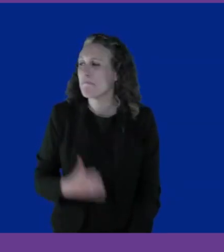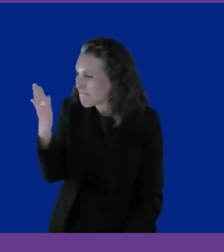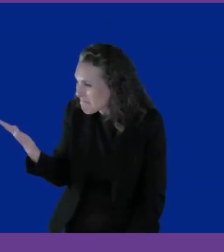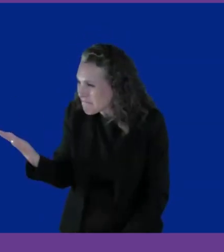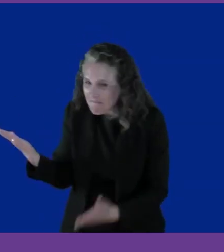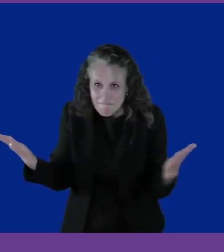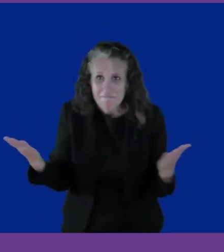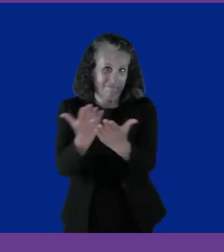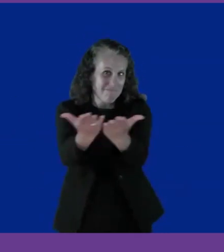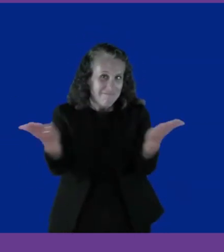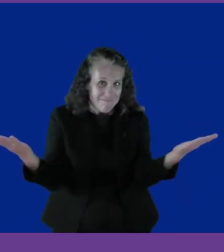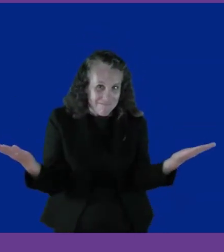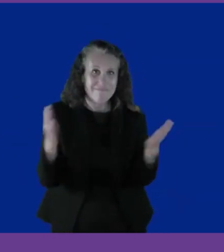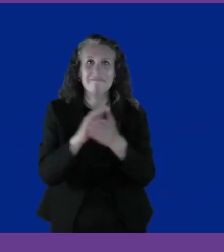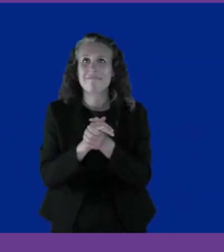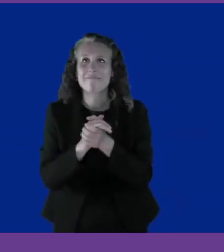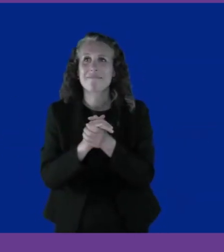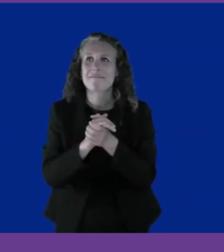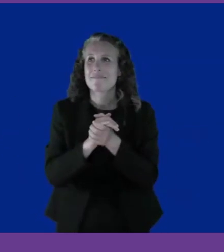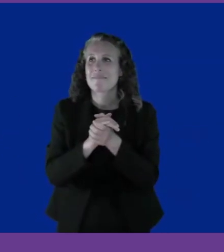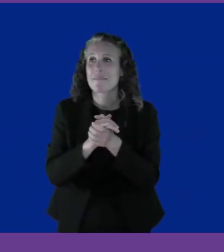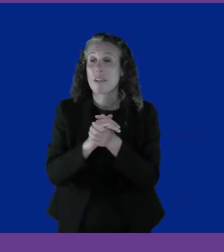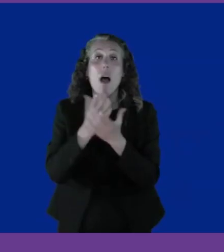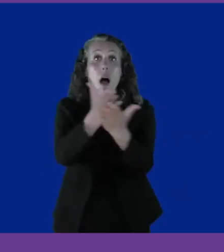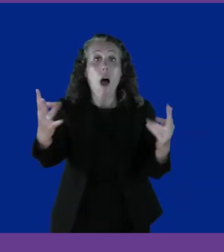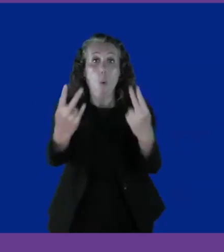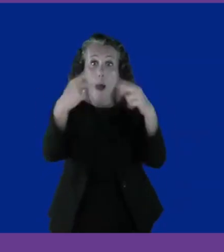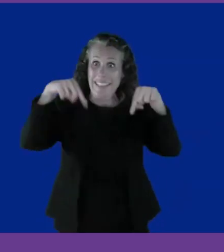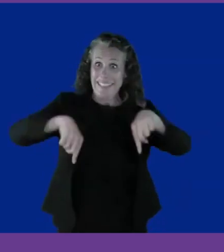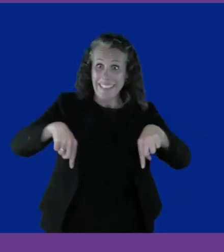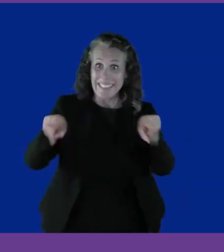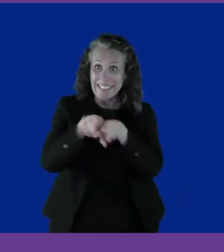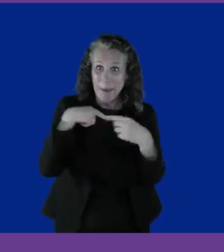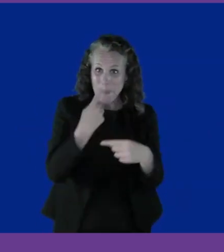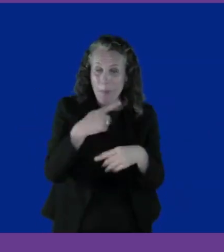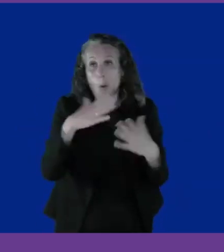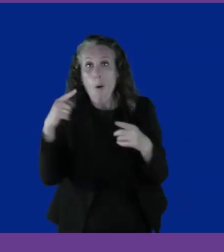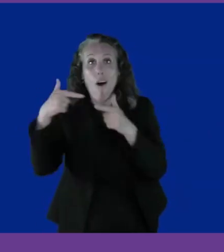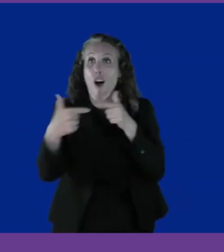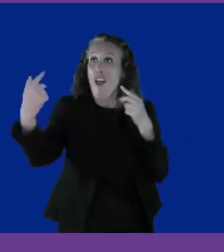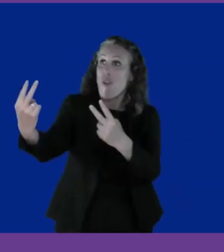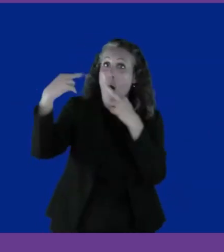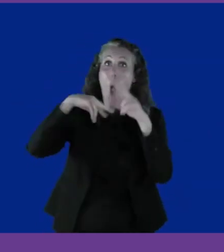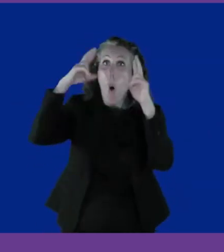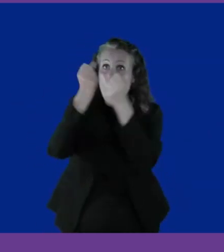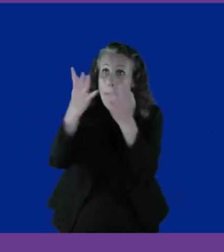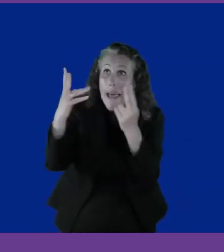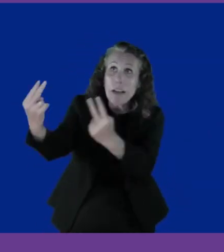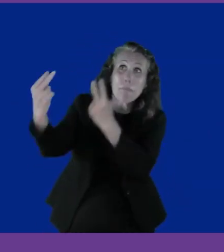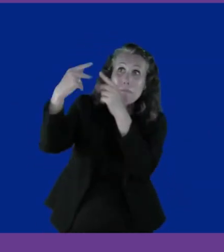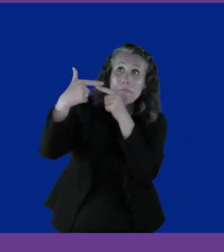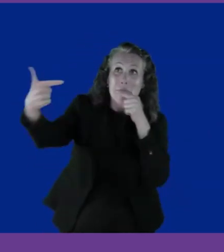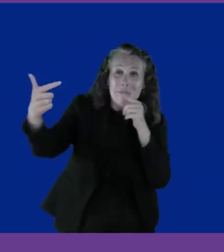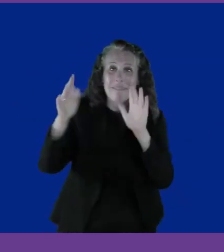co-panelists, guests, people, of course, in the audience, both in the room, but also online, hopefully many out there as well.